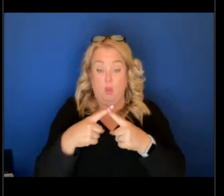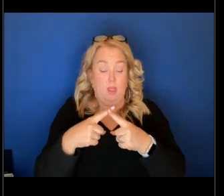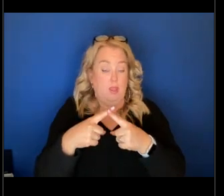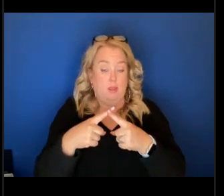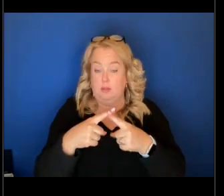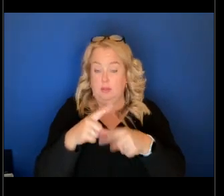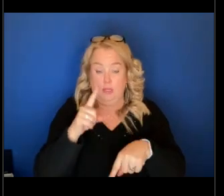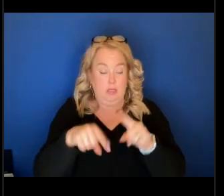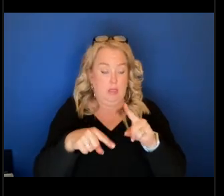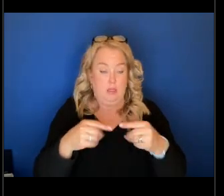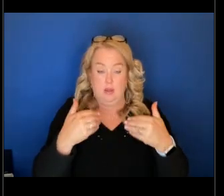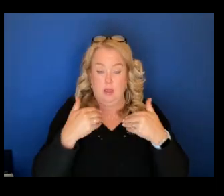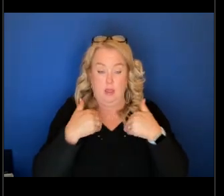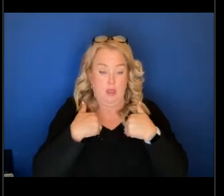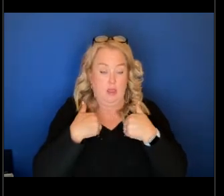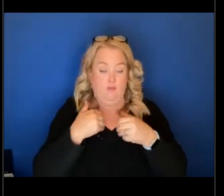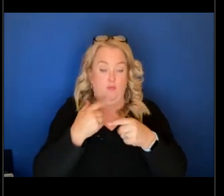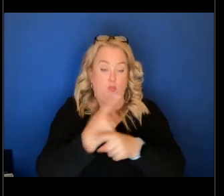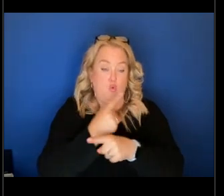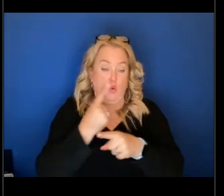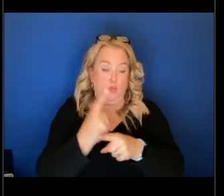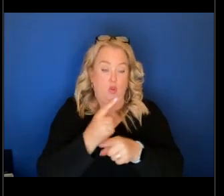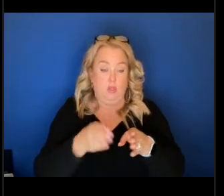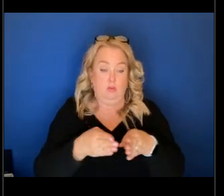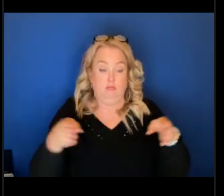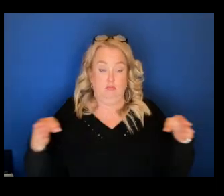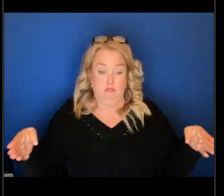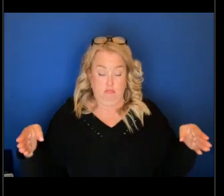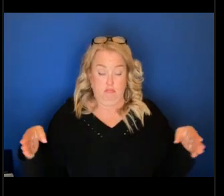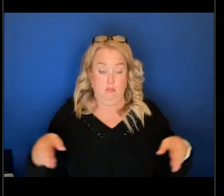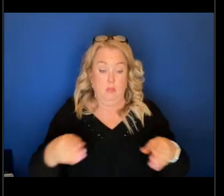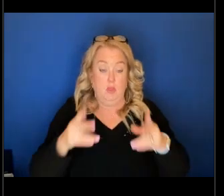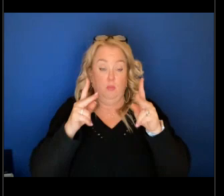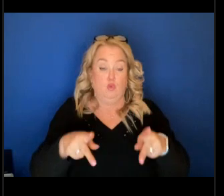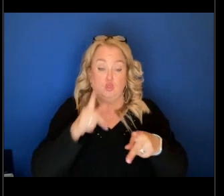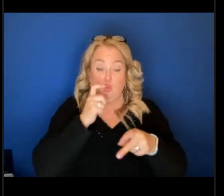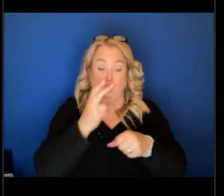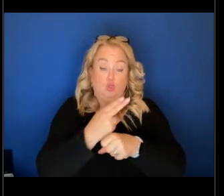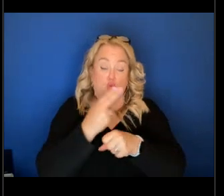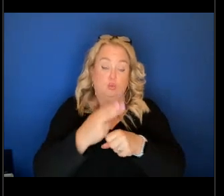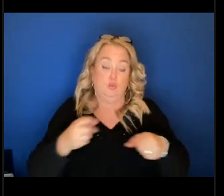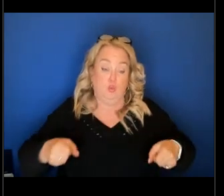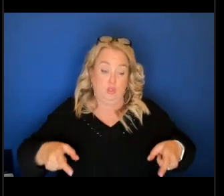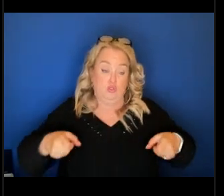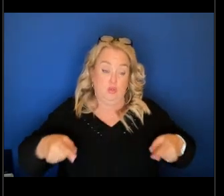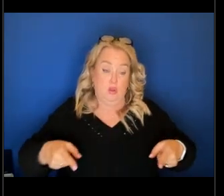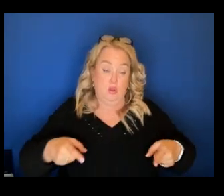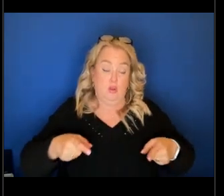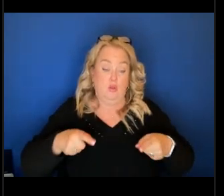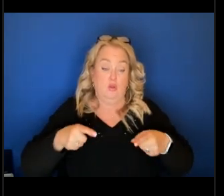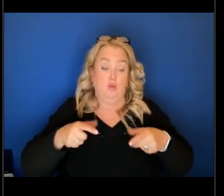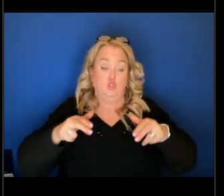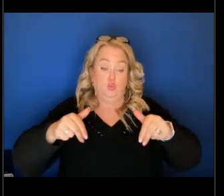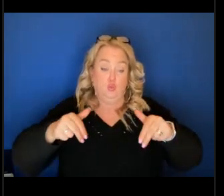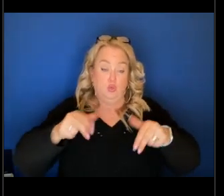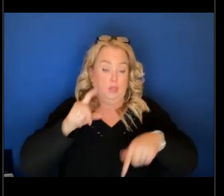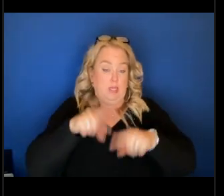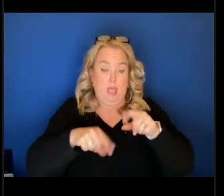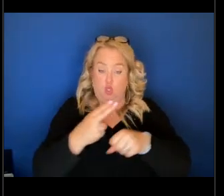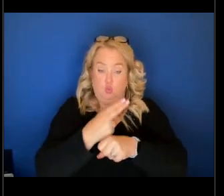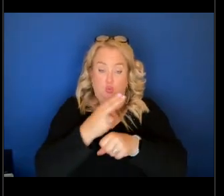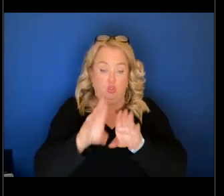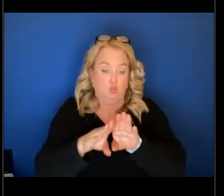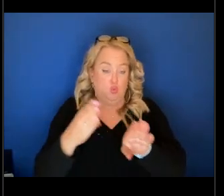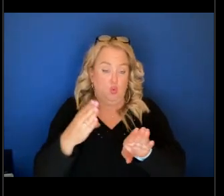the appropriate maneuvering clearance, a person using a mobility device cannot use the door because there's not